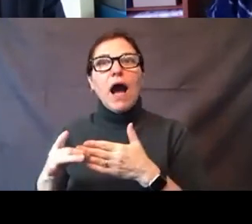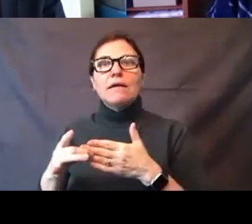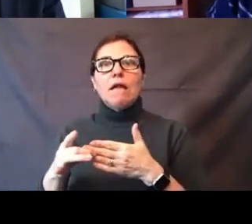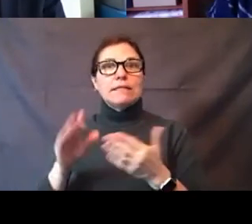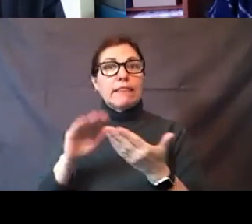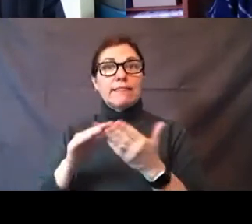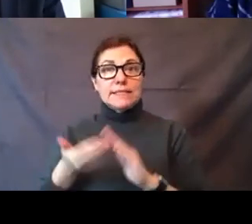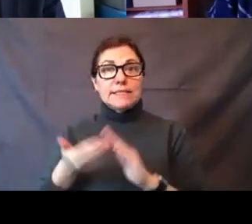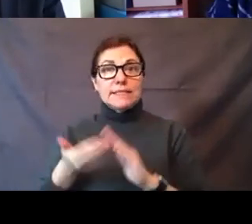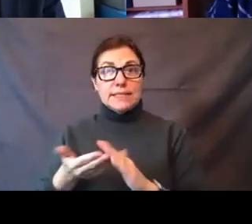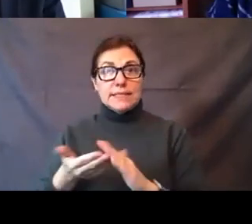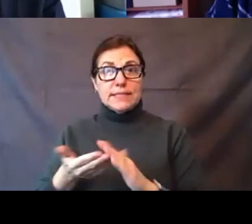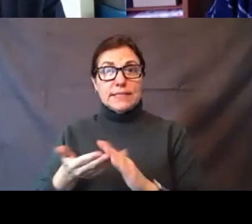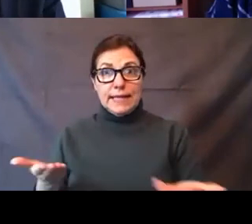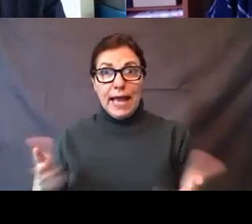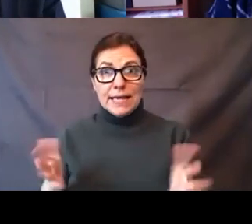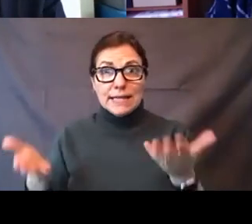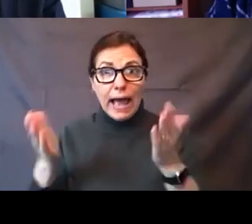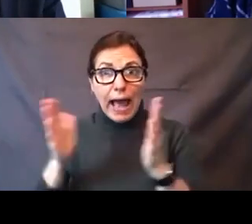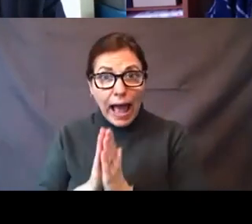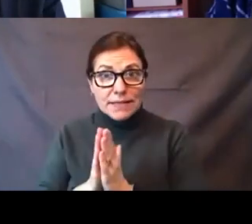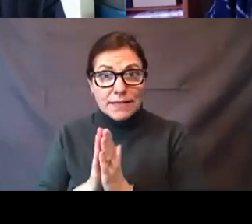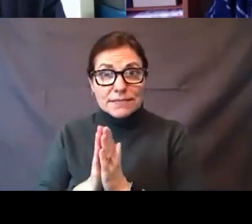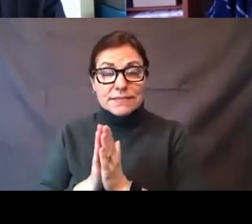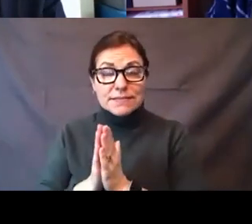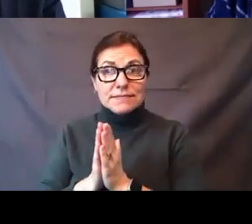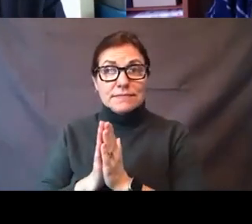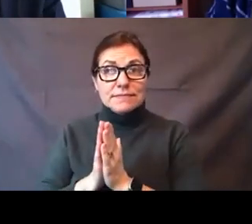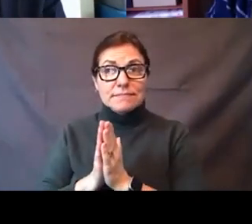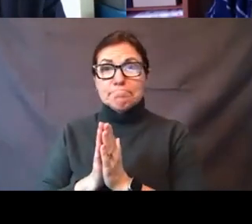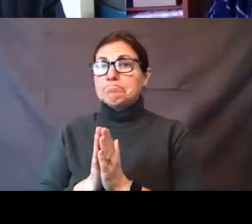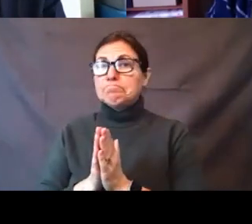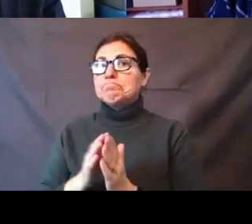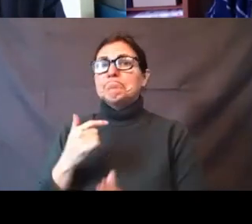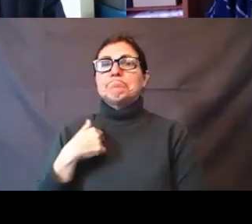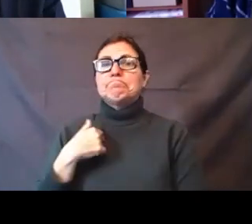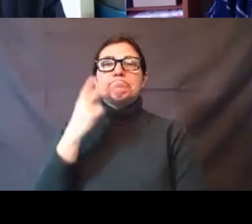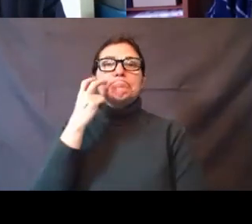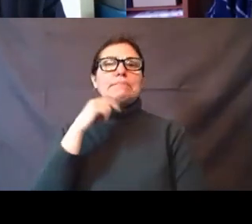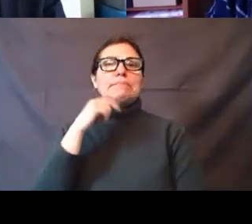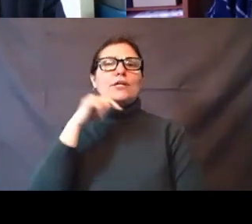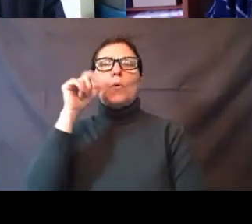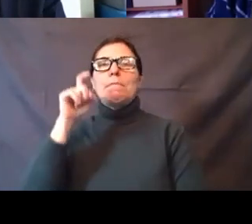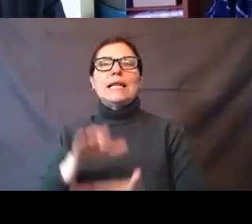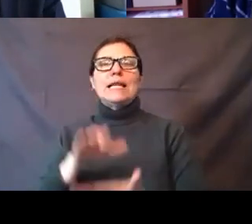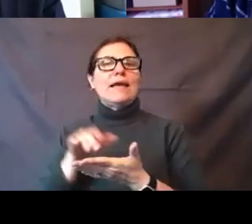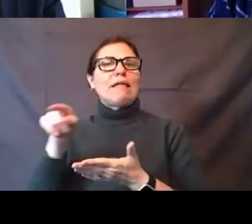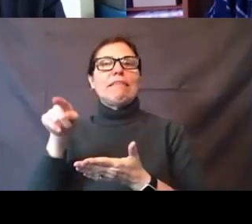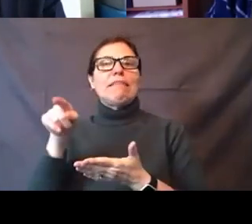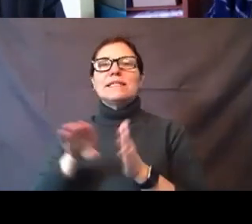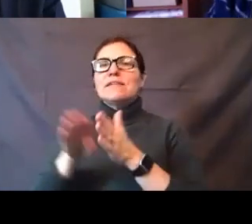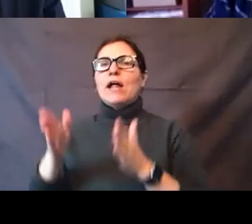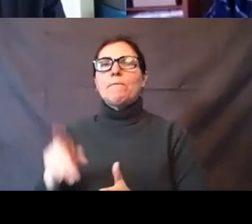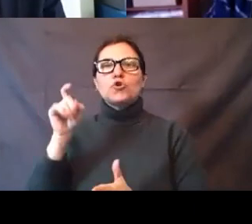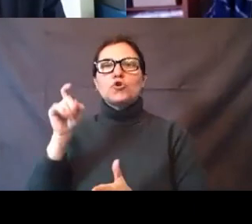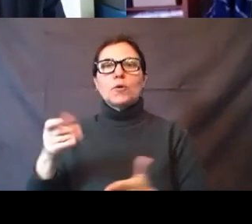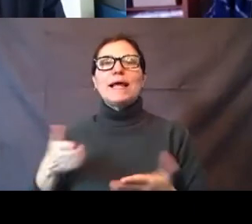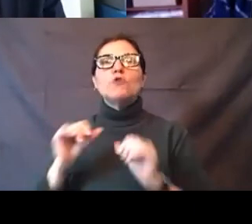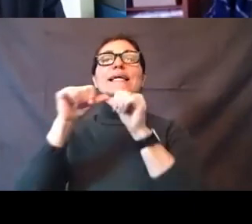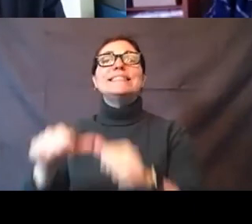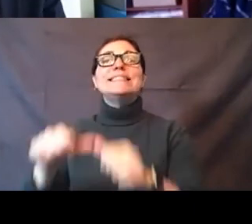do. And I don't believe this developer should be allowed to continue doing what he does.